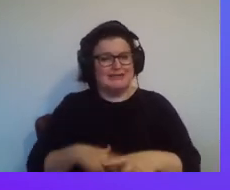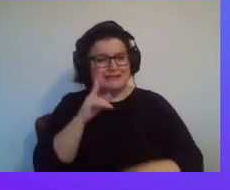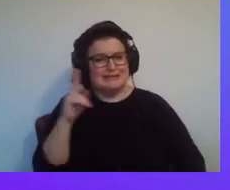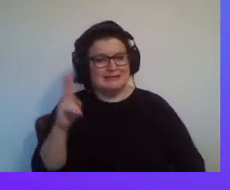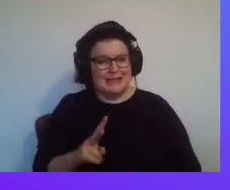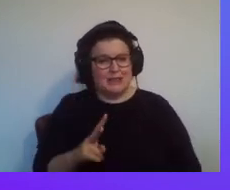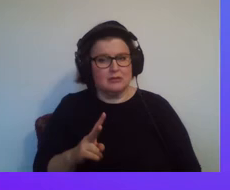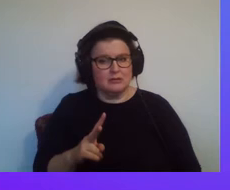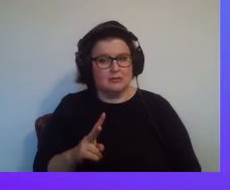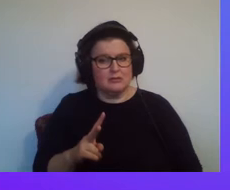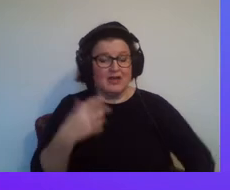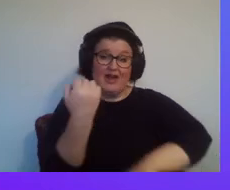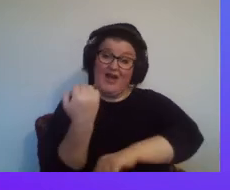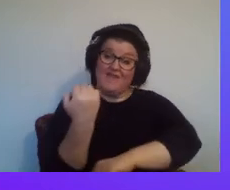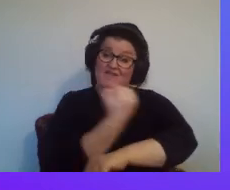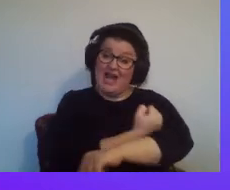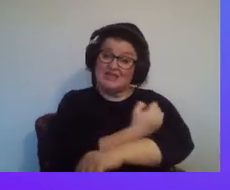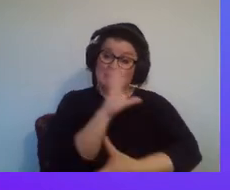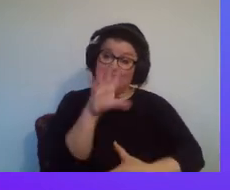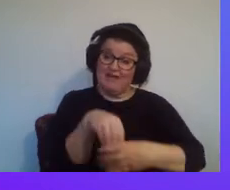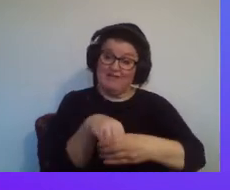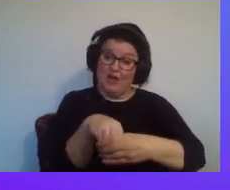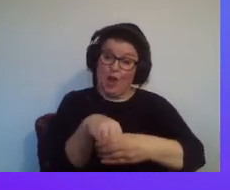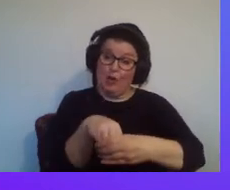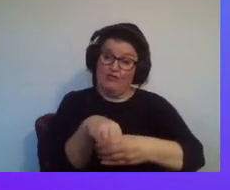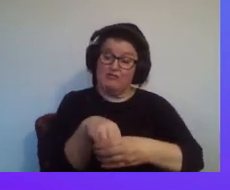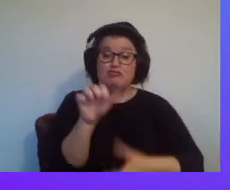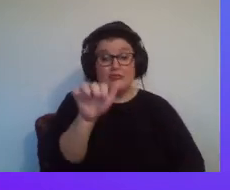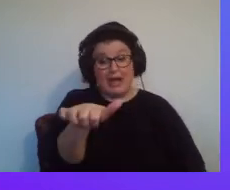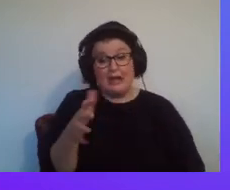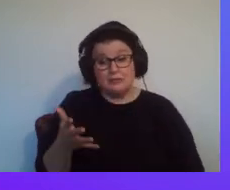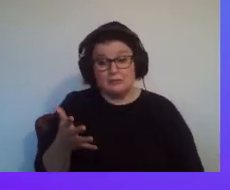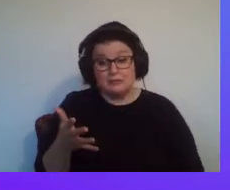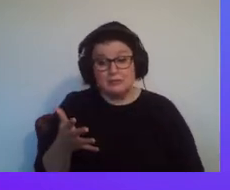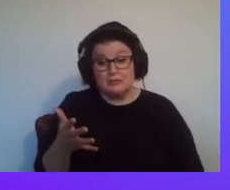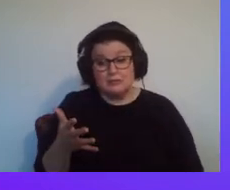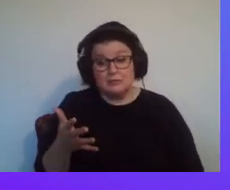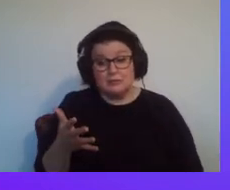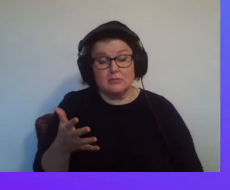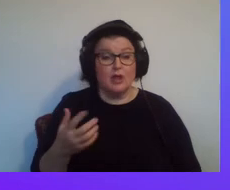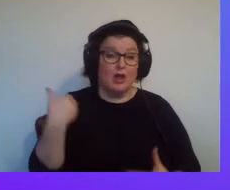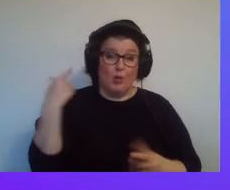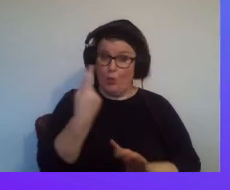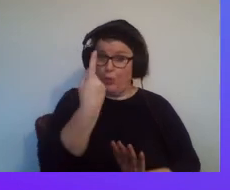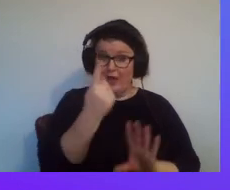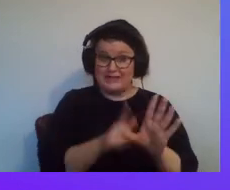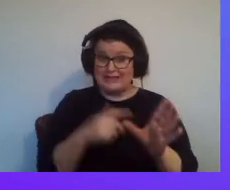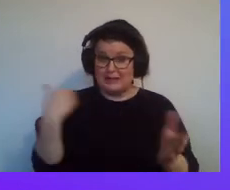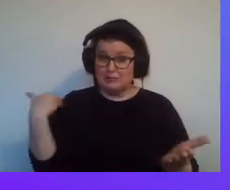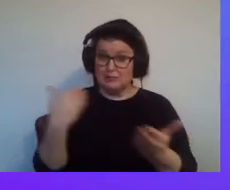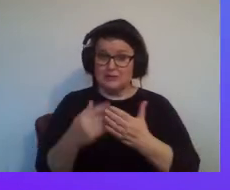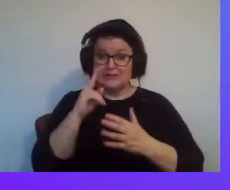one part of this. But remember, over the past year, we've also seen many other advances as well in terms of treatment and